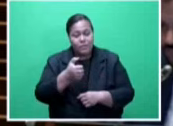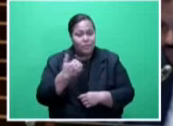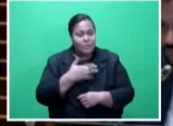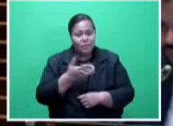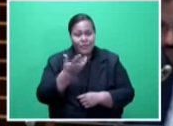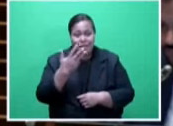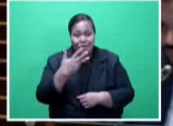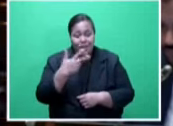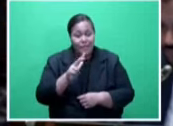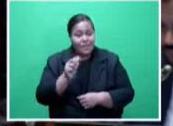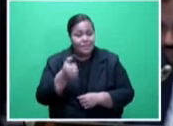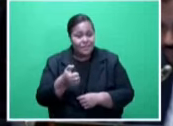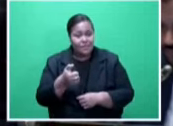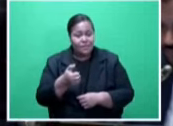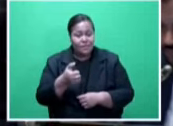with